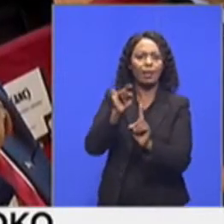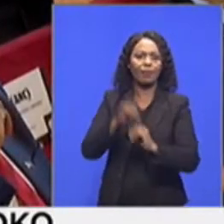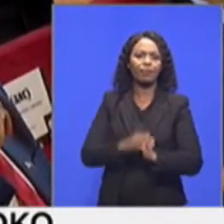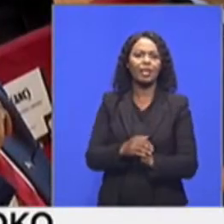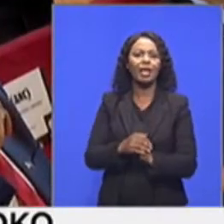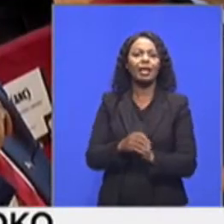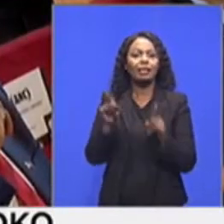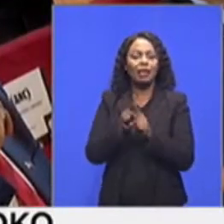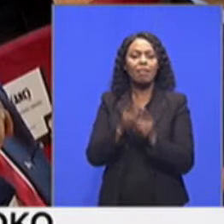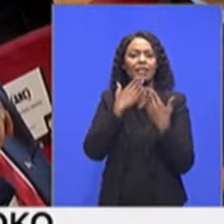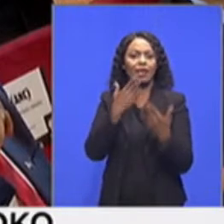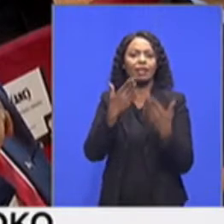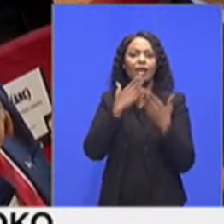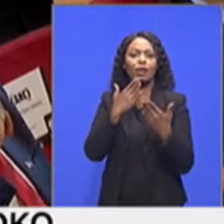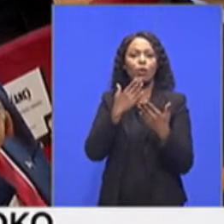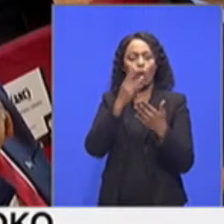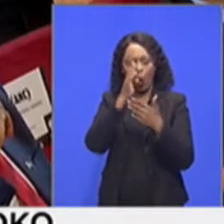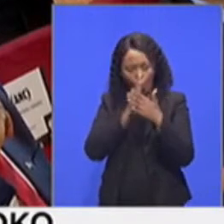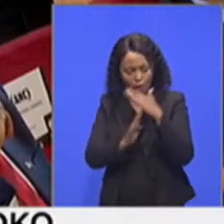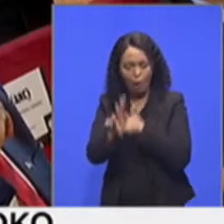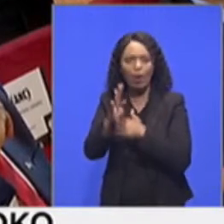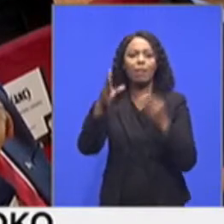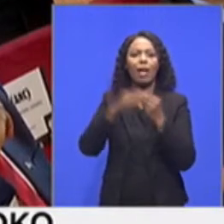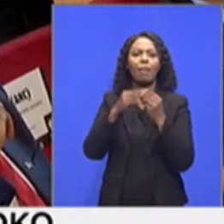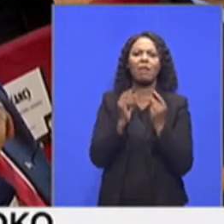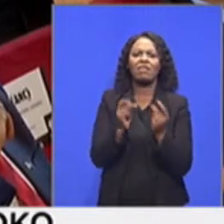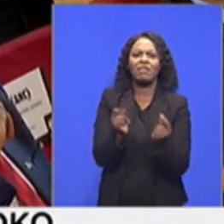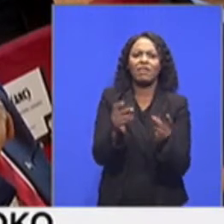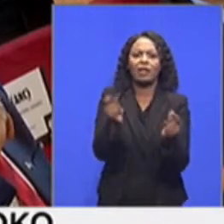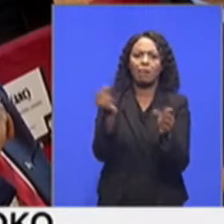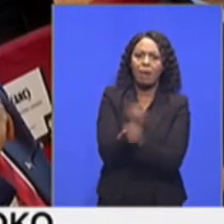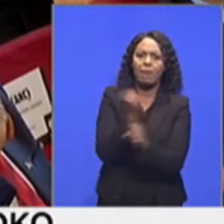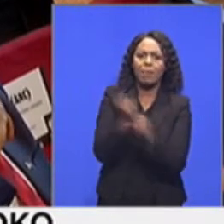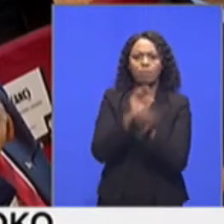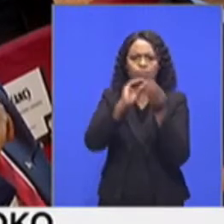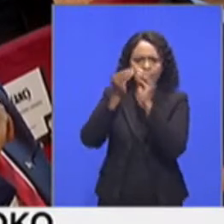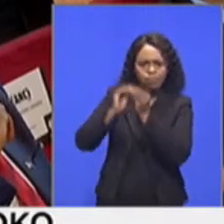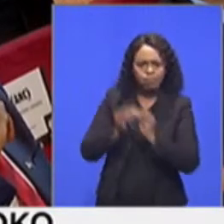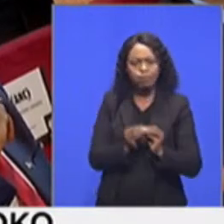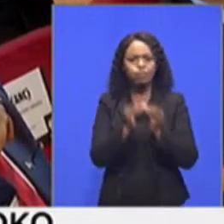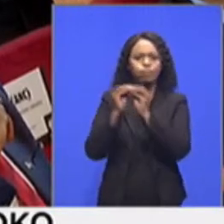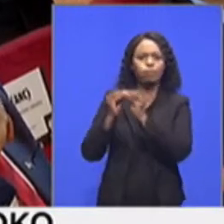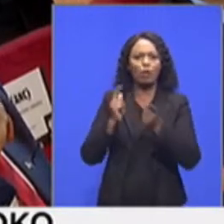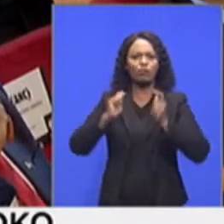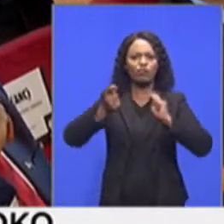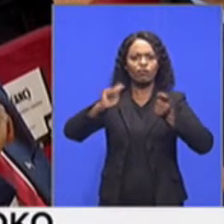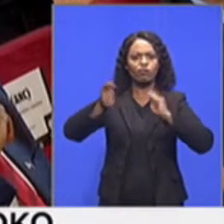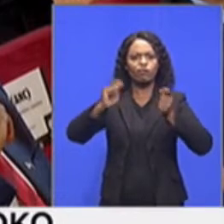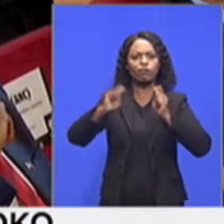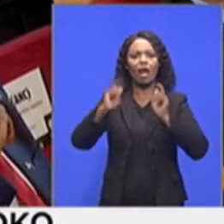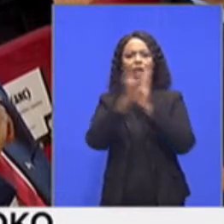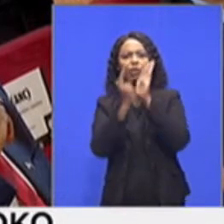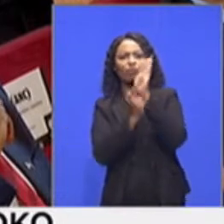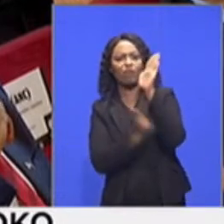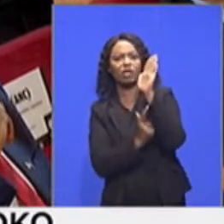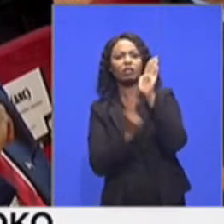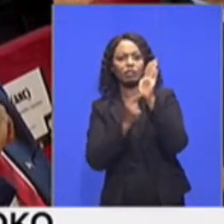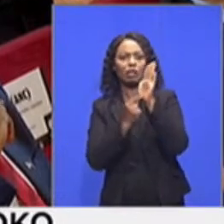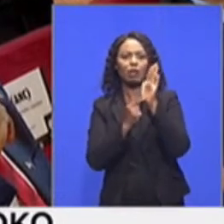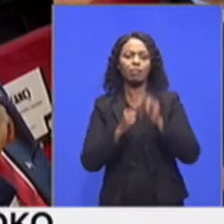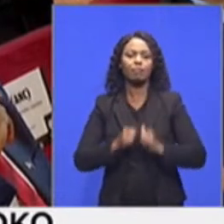members for the speed with which these pieces of legislation were